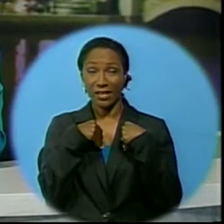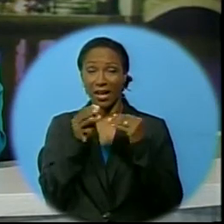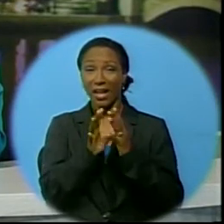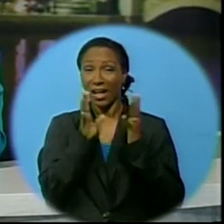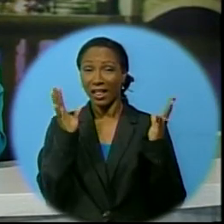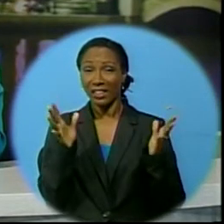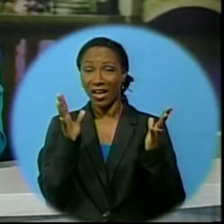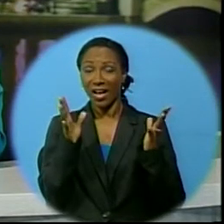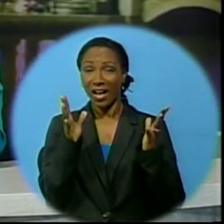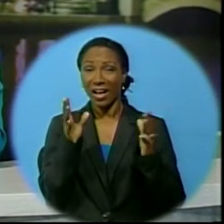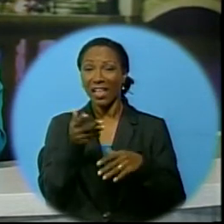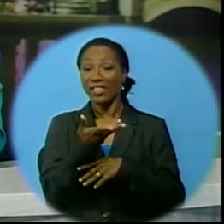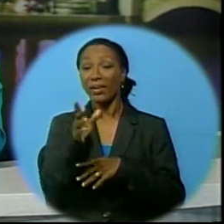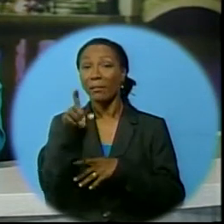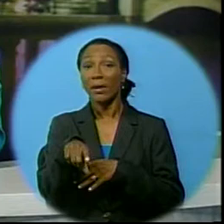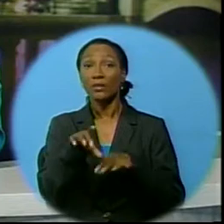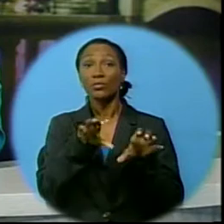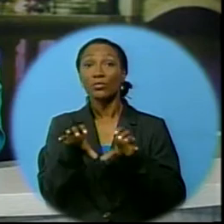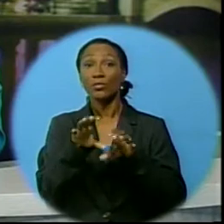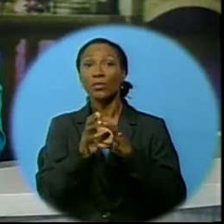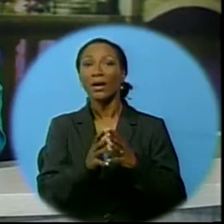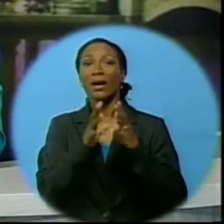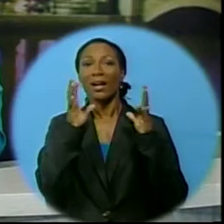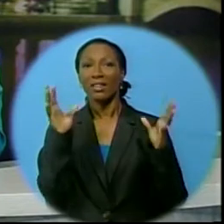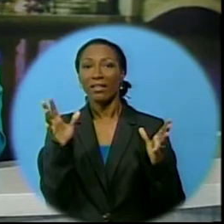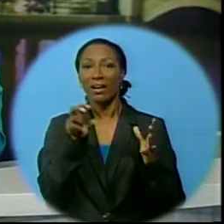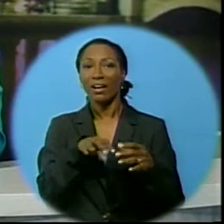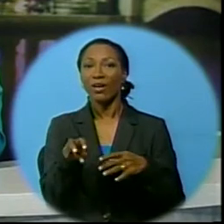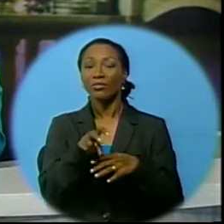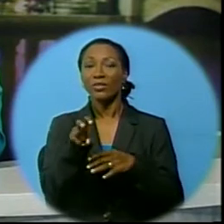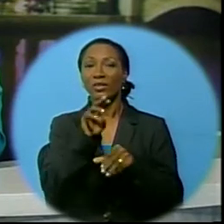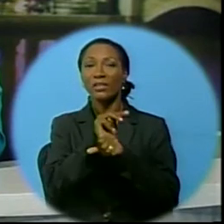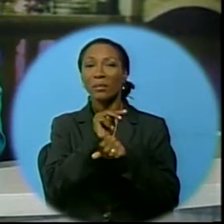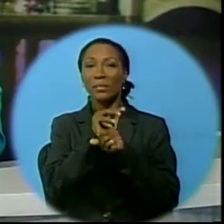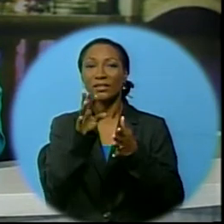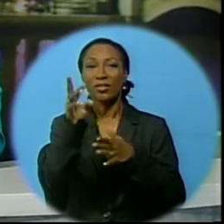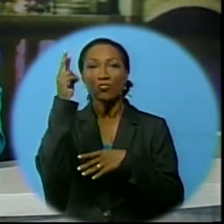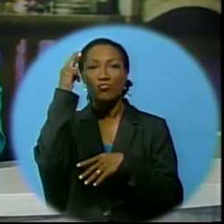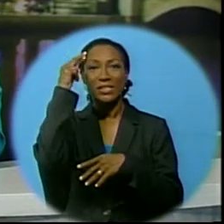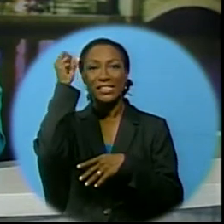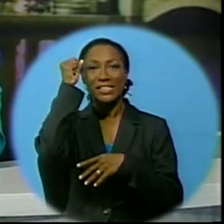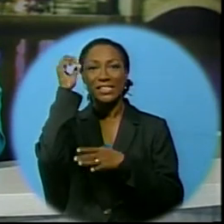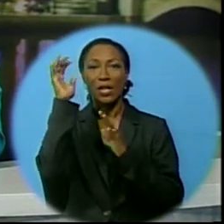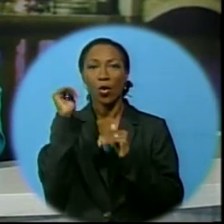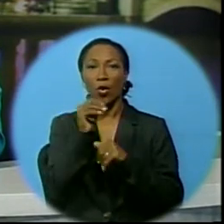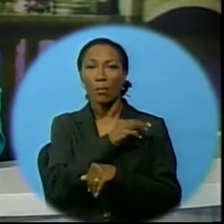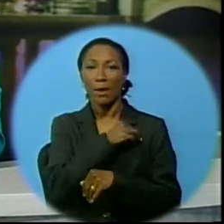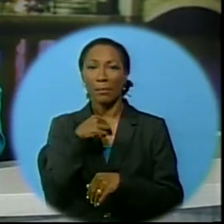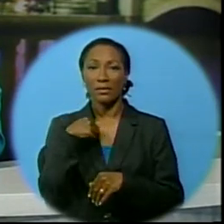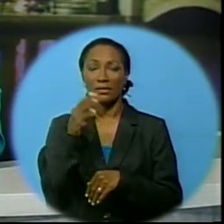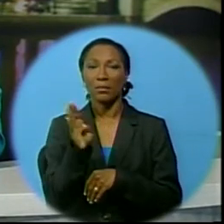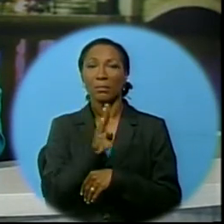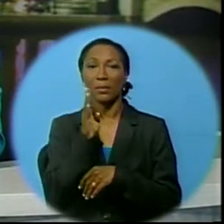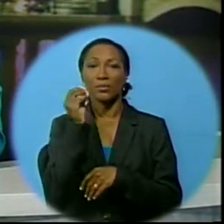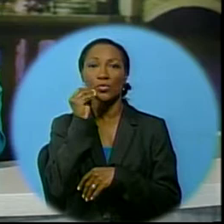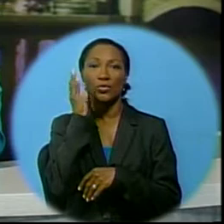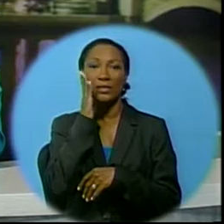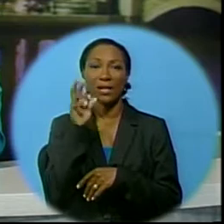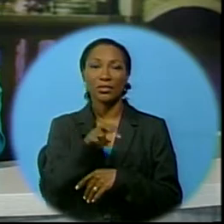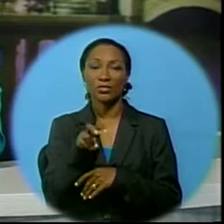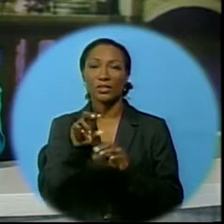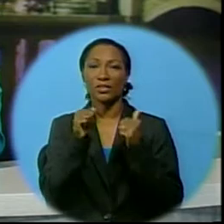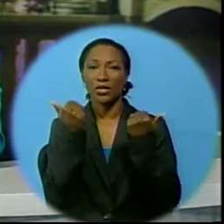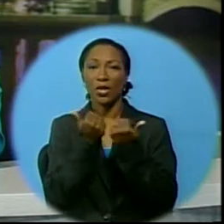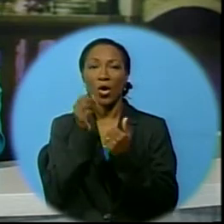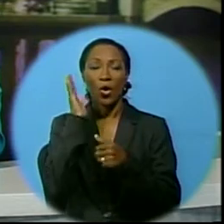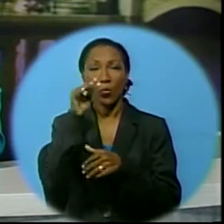given, much is expected. And Tourism Minister Richard Seeley hopes members of the Barbados Hotel and Tourism Association will bear